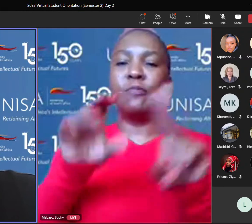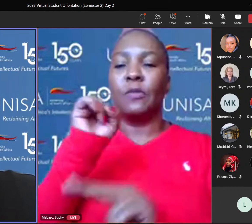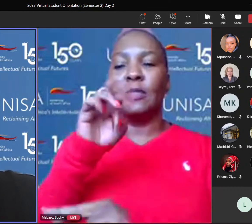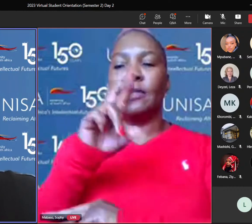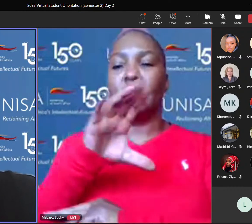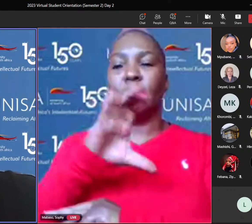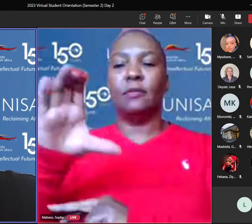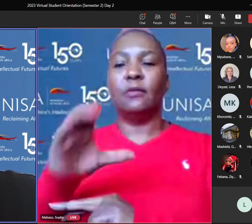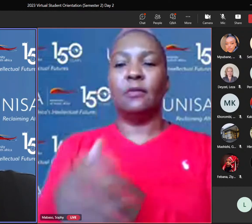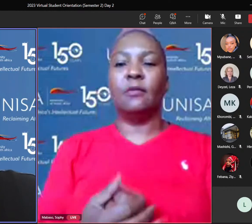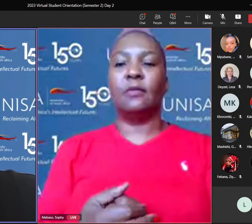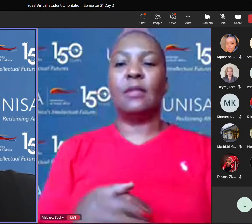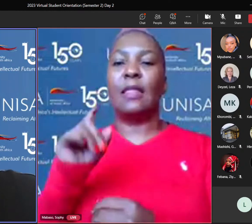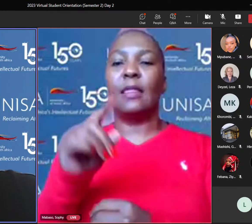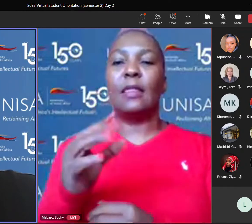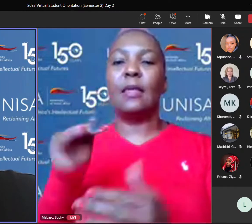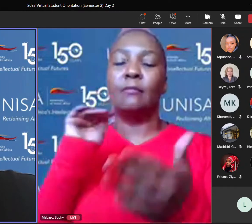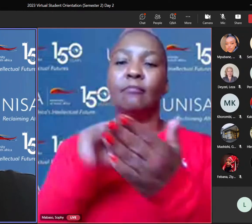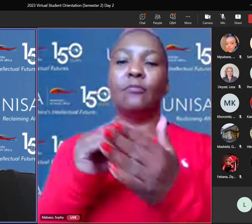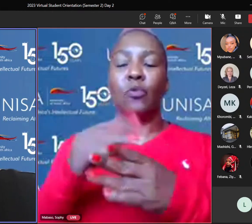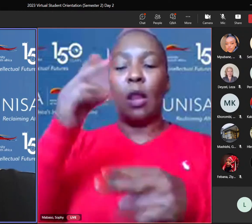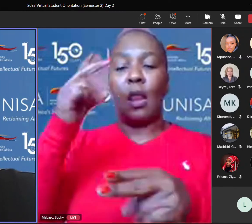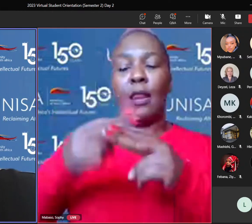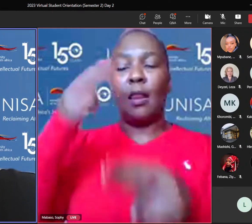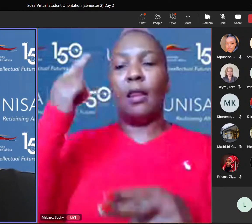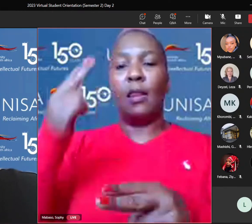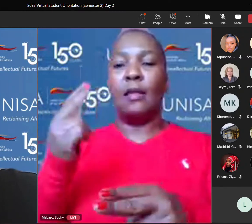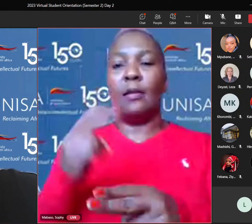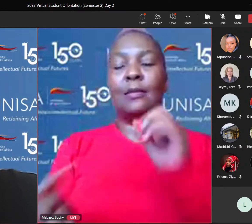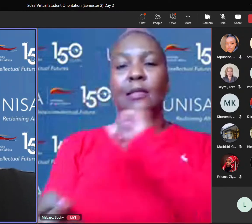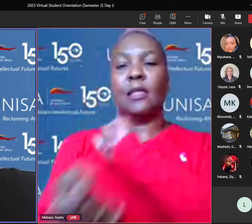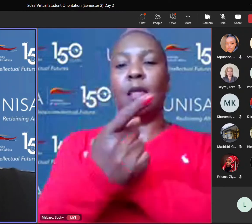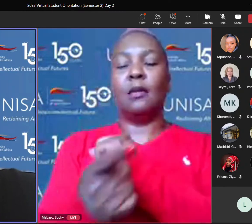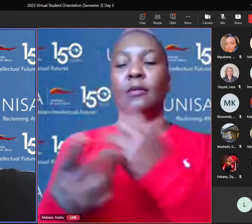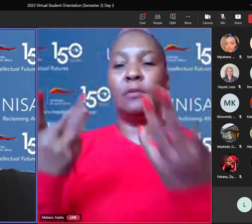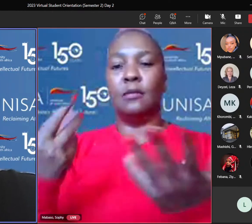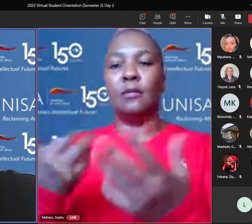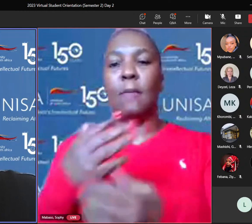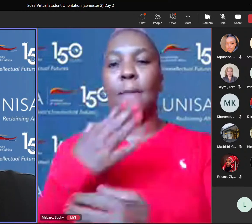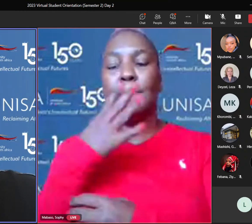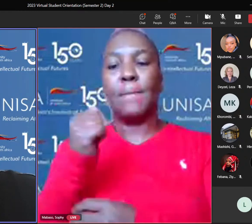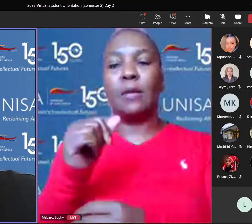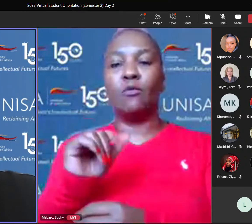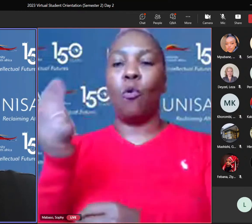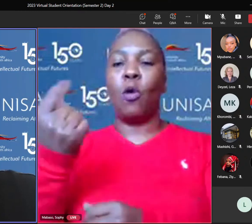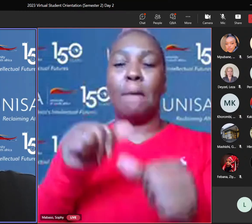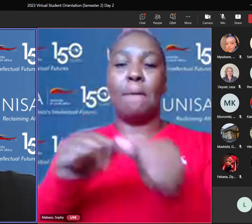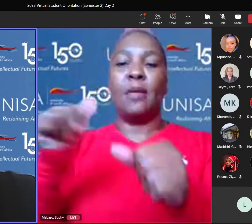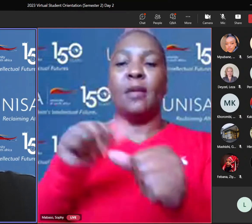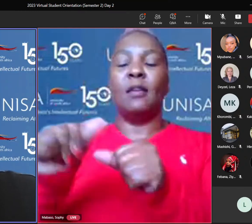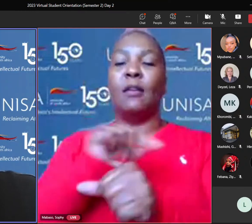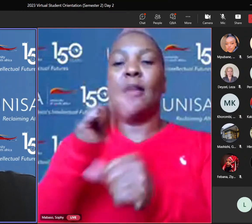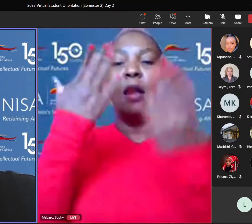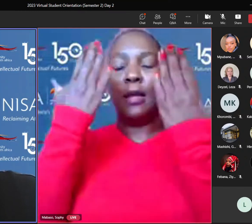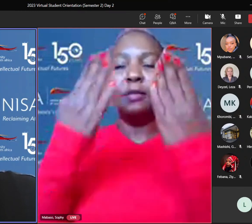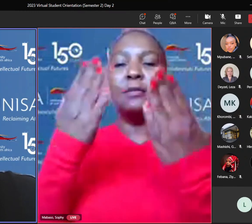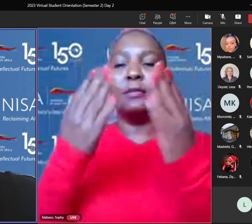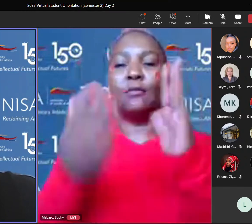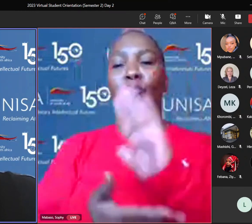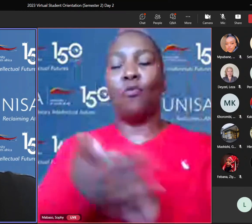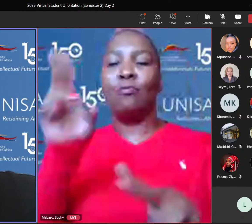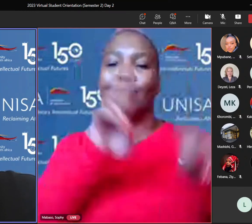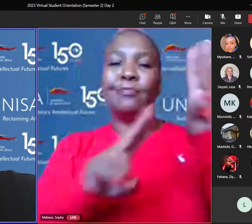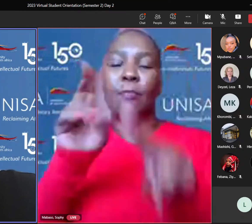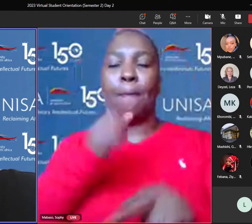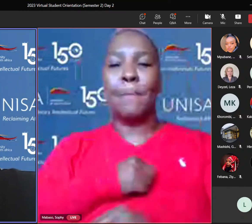And that brings us to the end of our session. So please do all the best with your studies, but please do go check on my Unisa, the